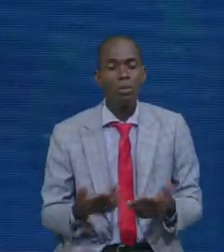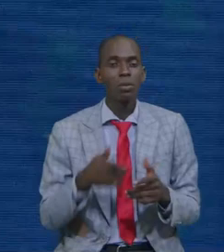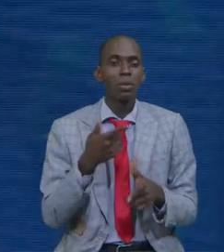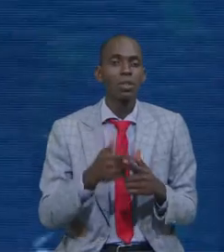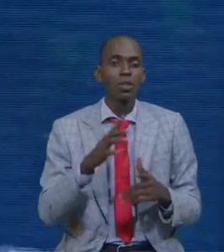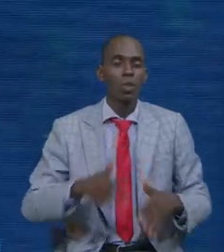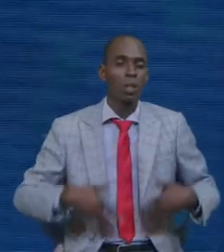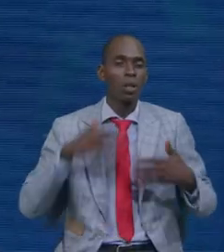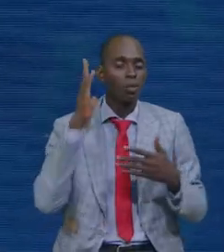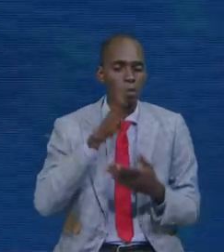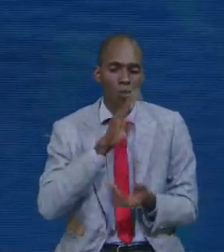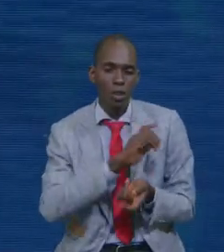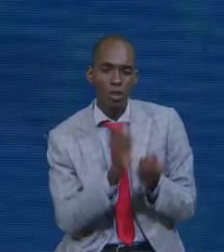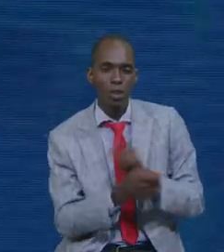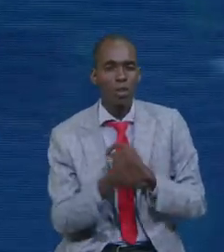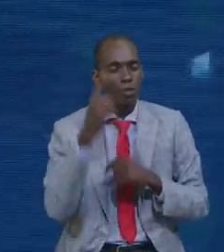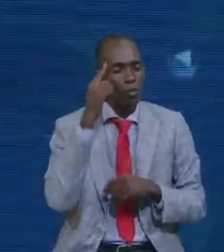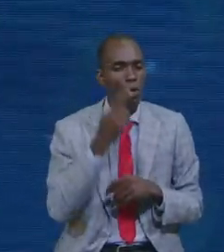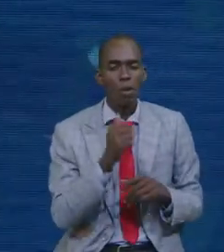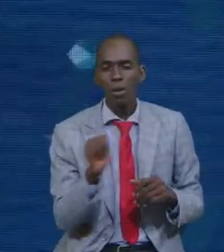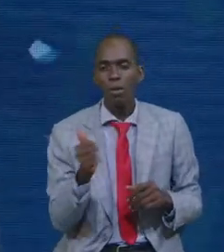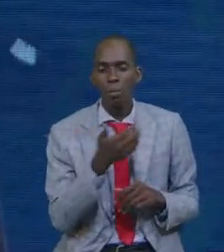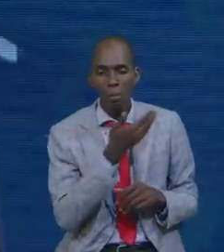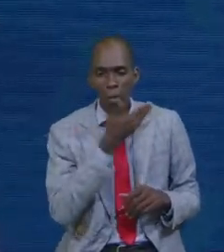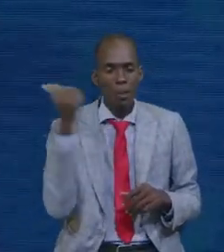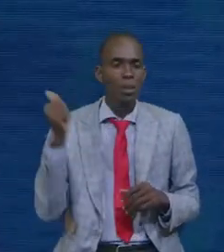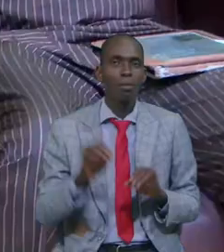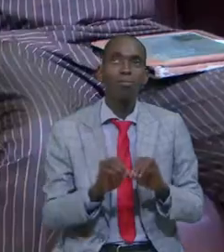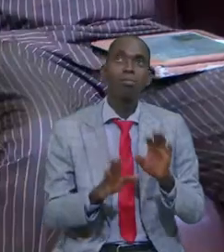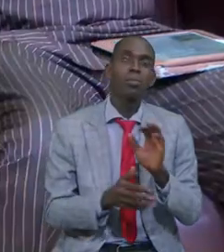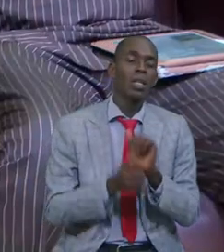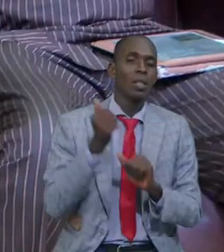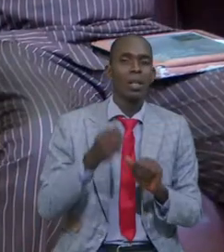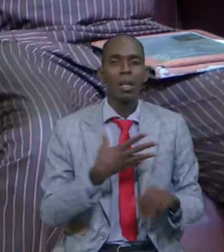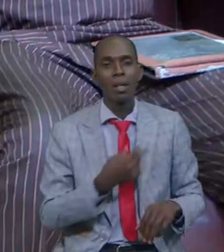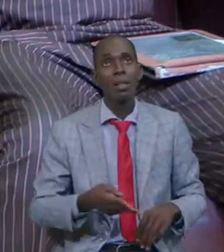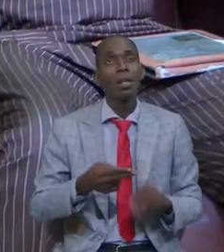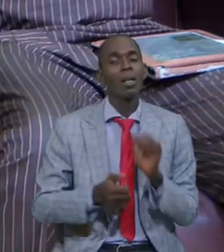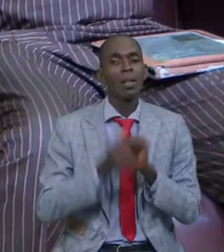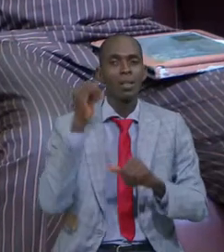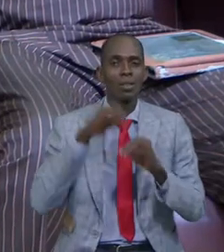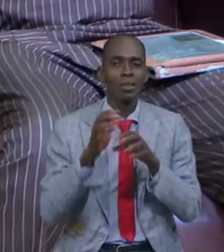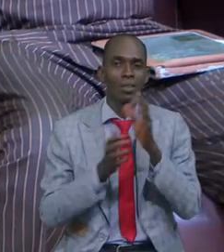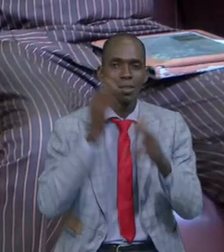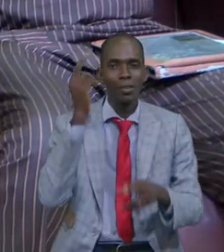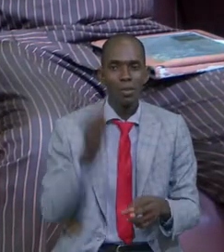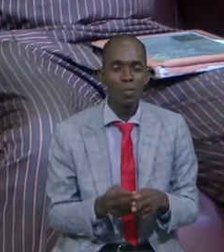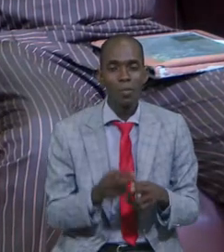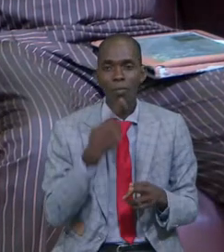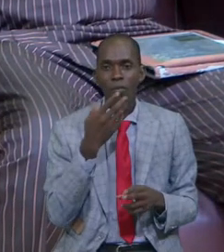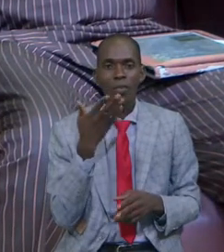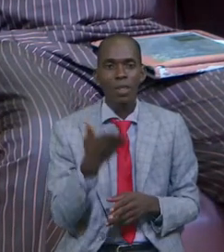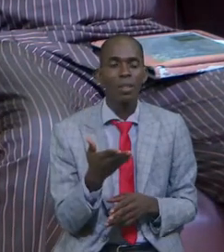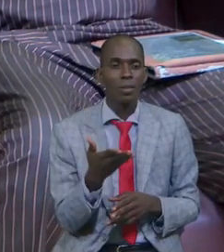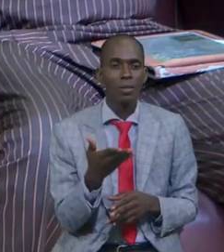the better, for the brighter, for the higher, in Jesus' name. It says, look at